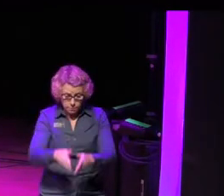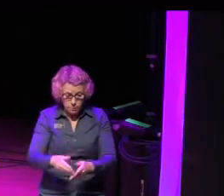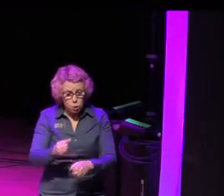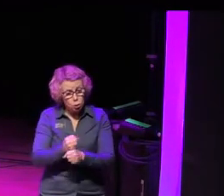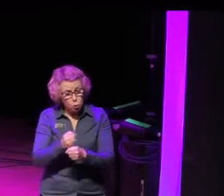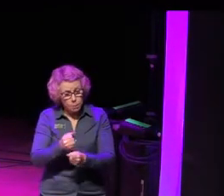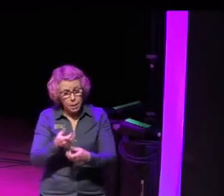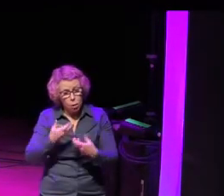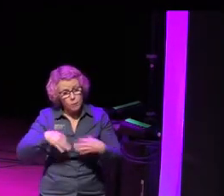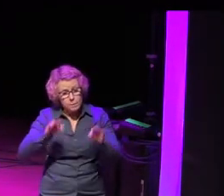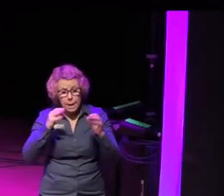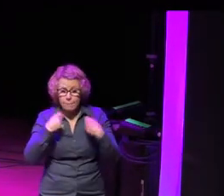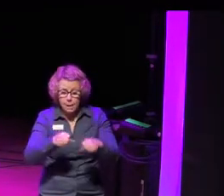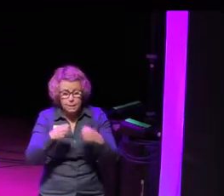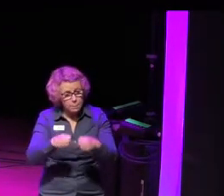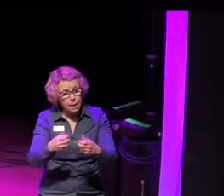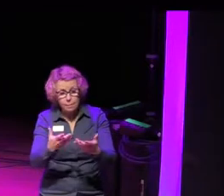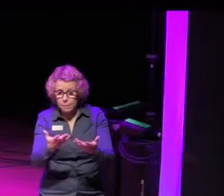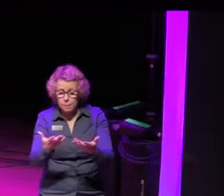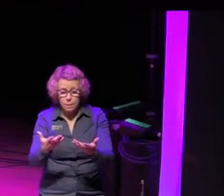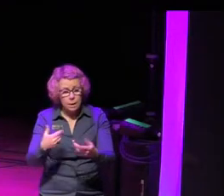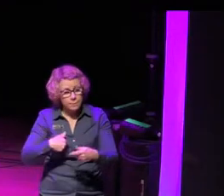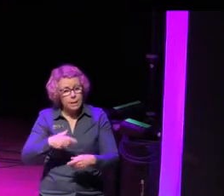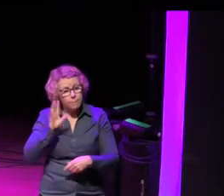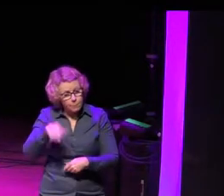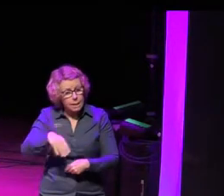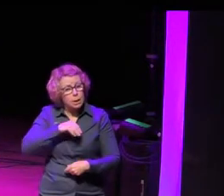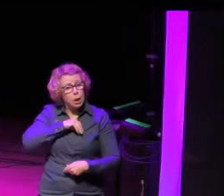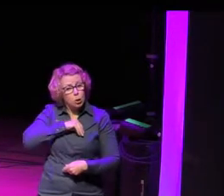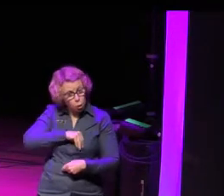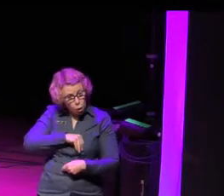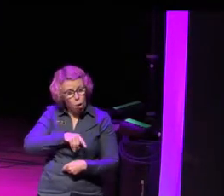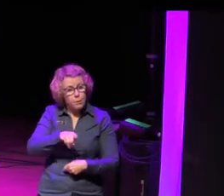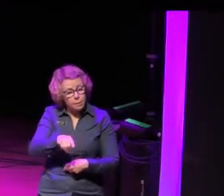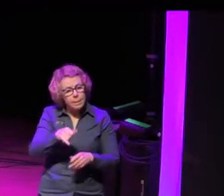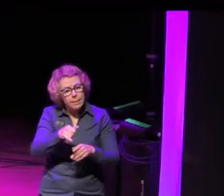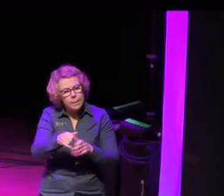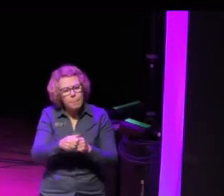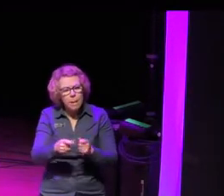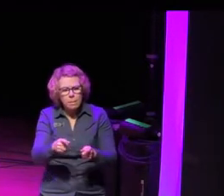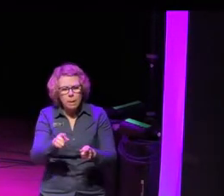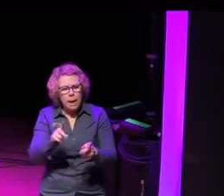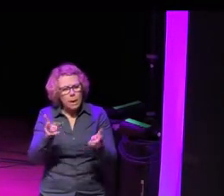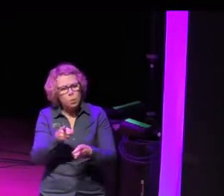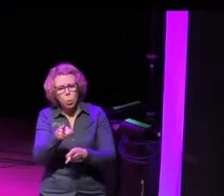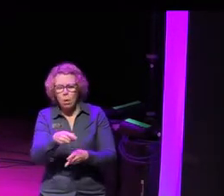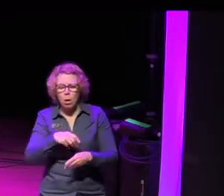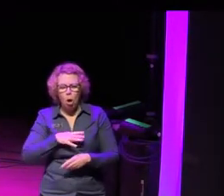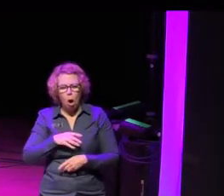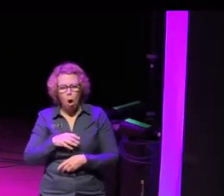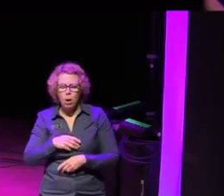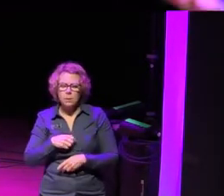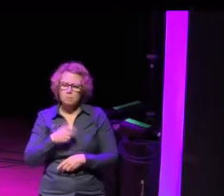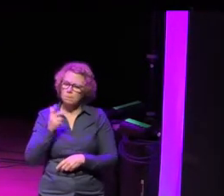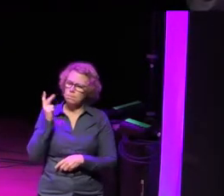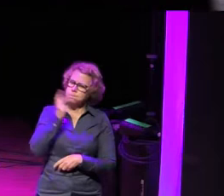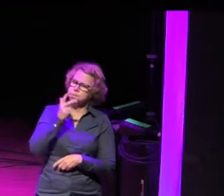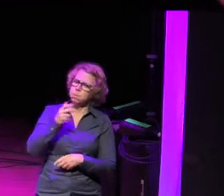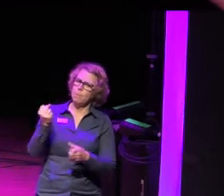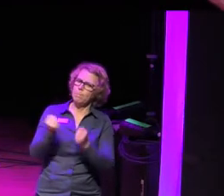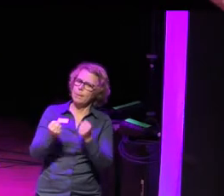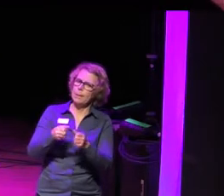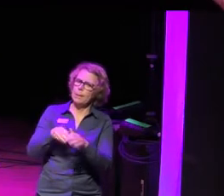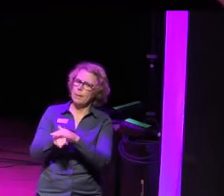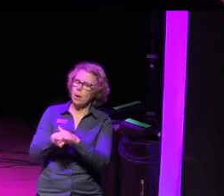of salary in the municipality. And yet he has two big red Ferraris in his garage. It simply doesn't